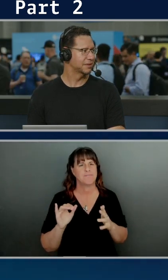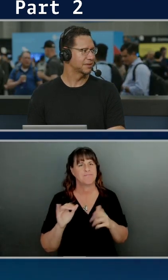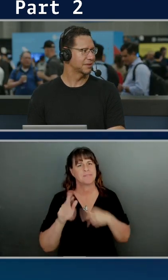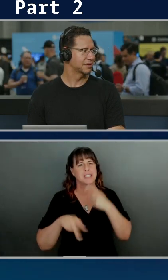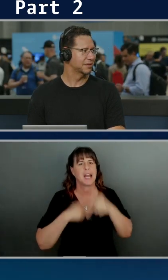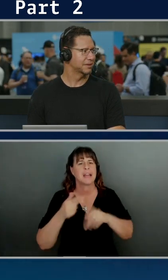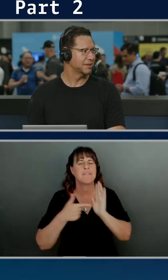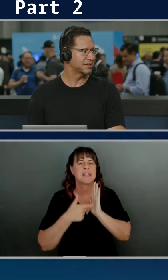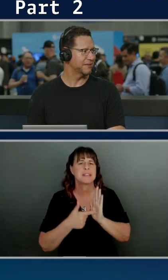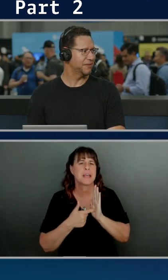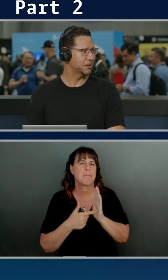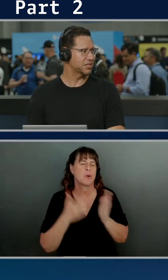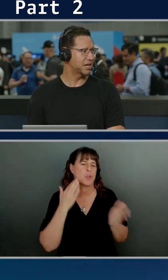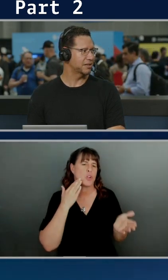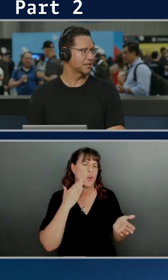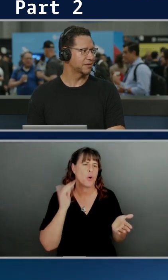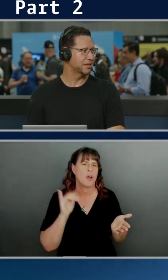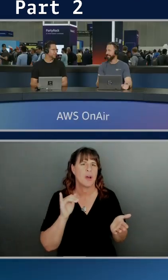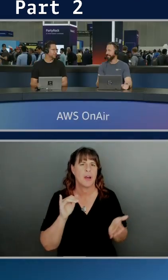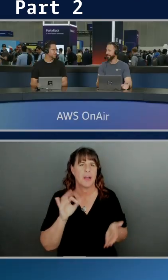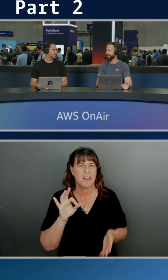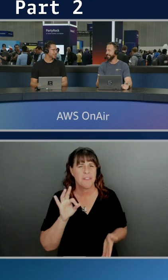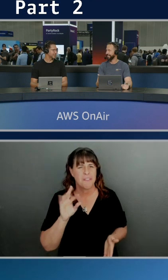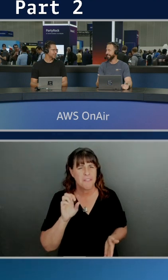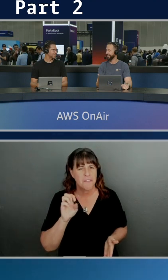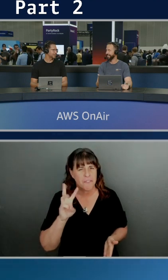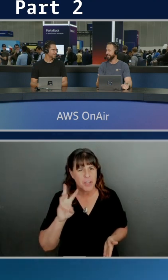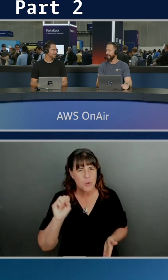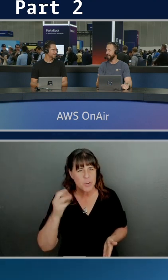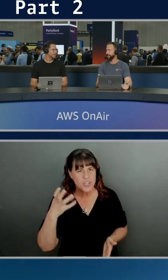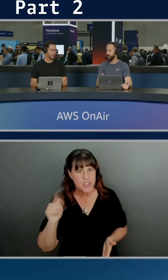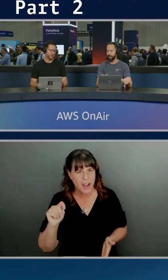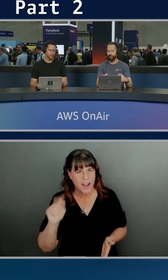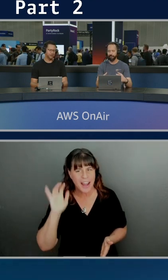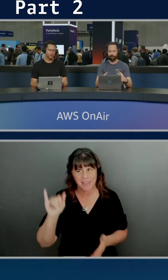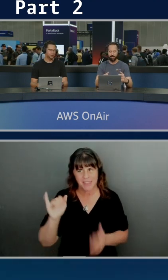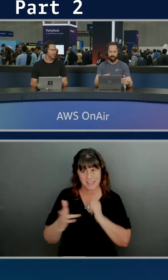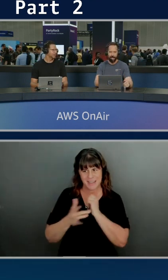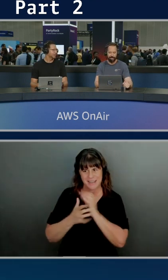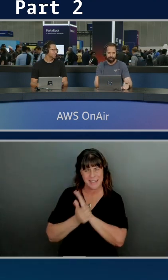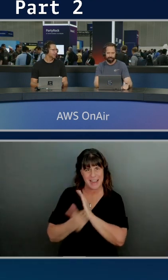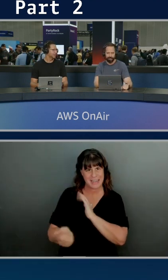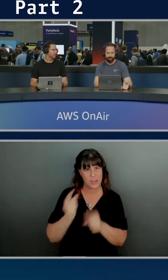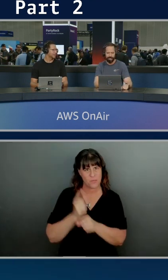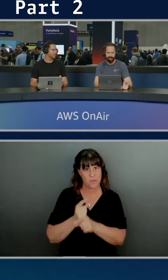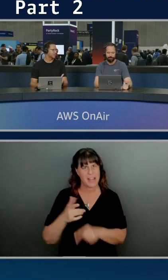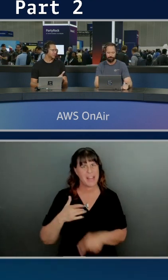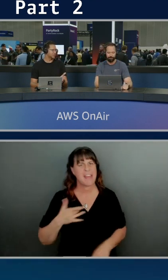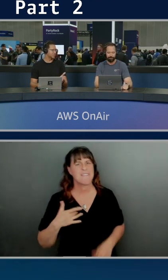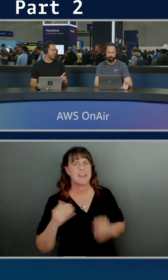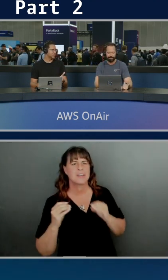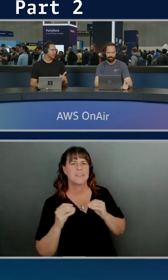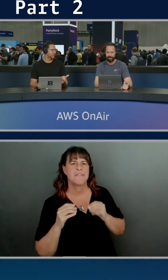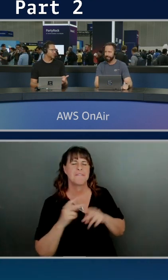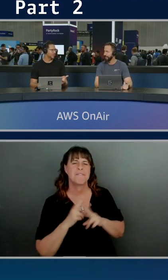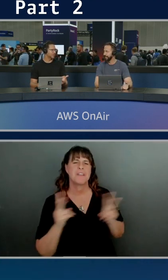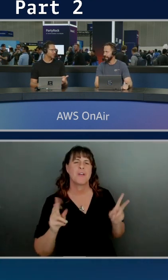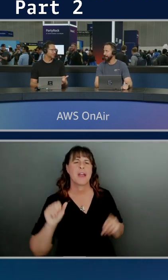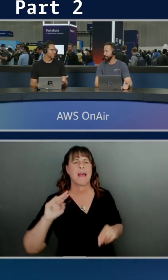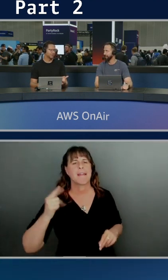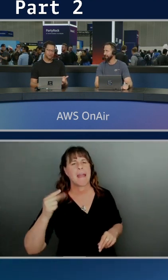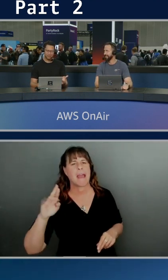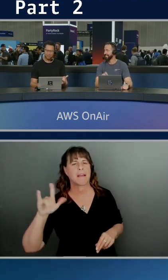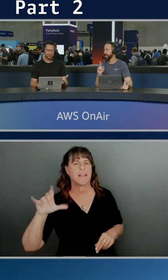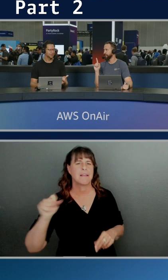of, You say few shot? That's one of the techniques, yeah? Yeah, it feels very analogous to you that. You said zero shot, now you're saying few shot.